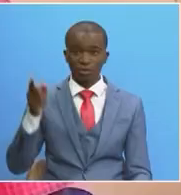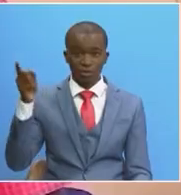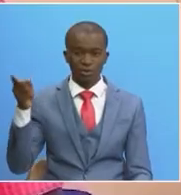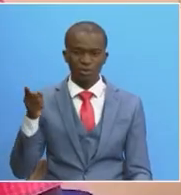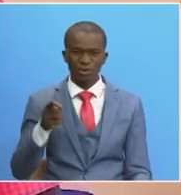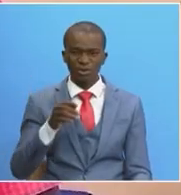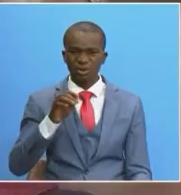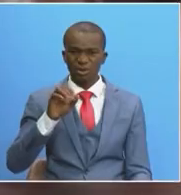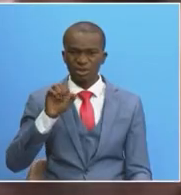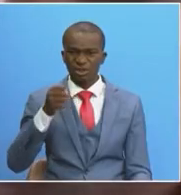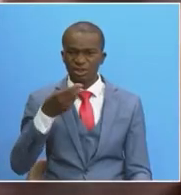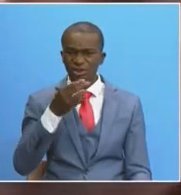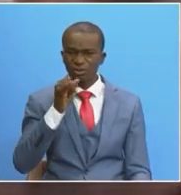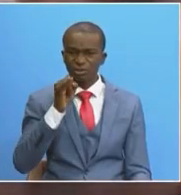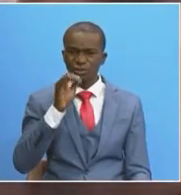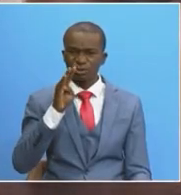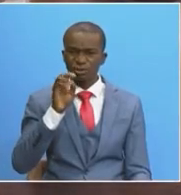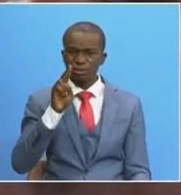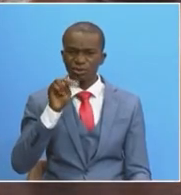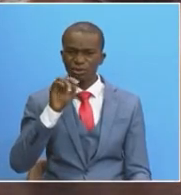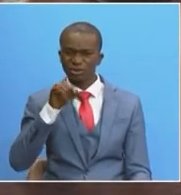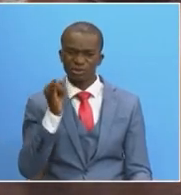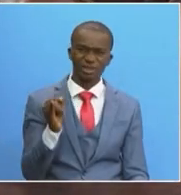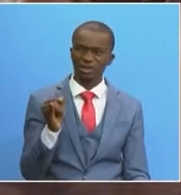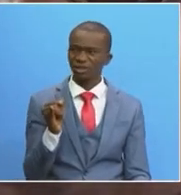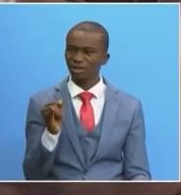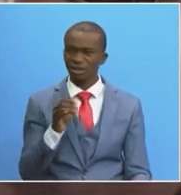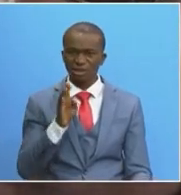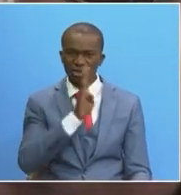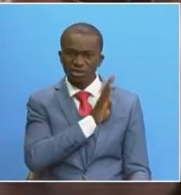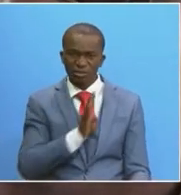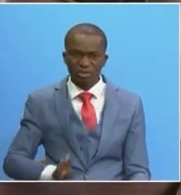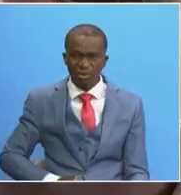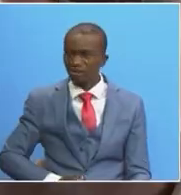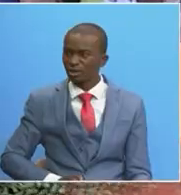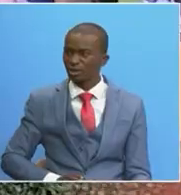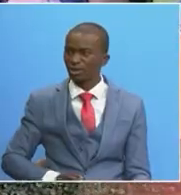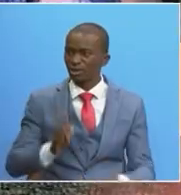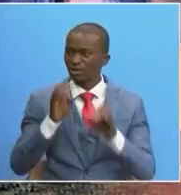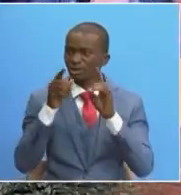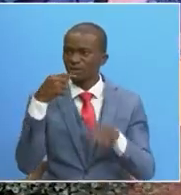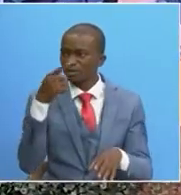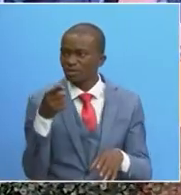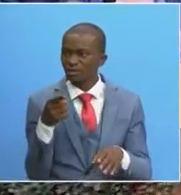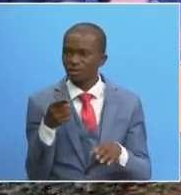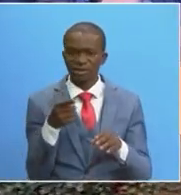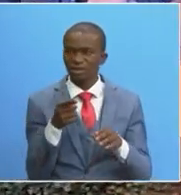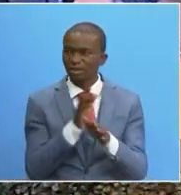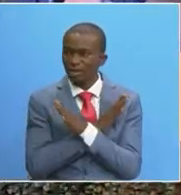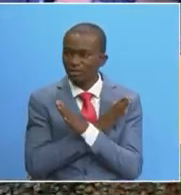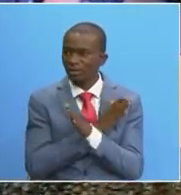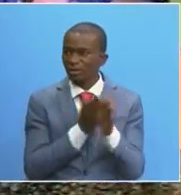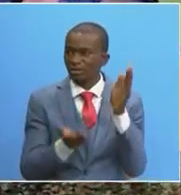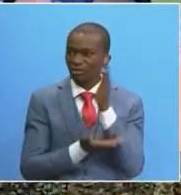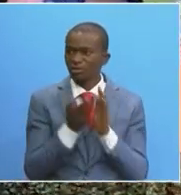Secretary Hilda Mayuni emphasized the significance of teachers in shaping the future of Zambia. We want our learners